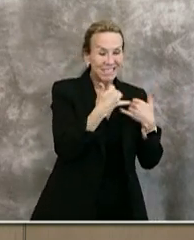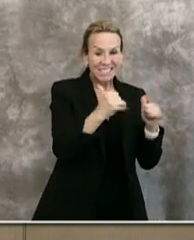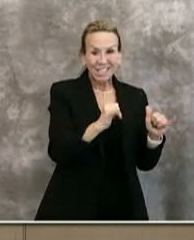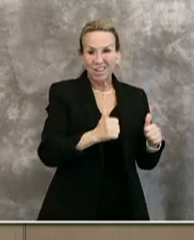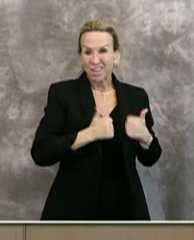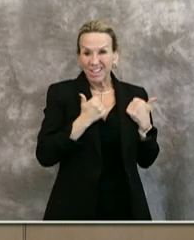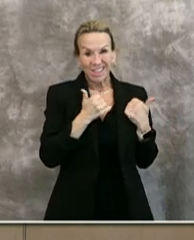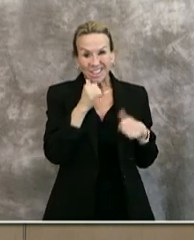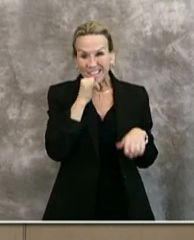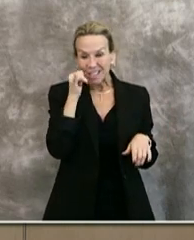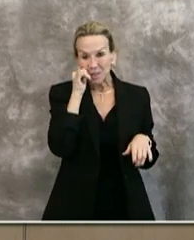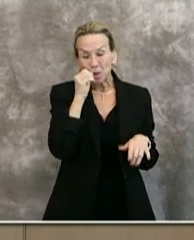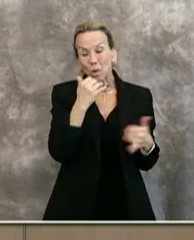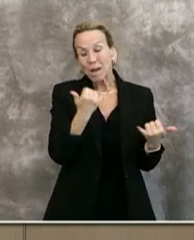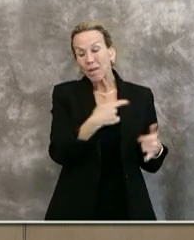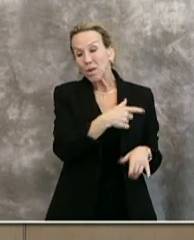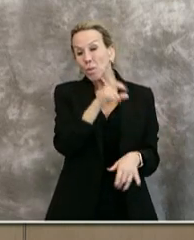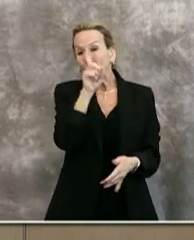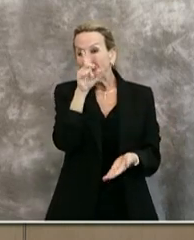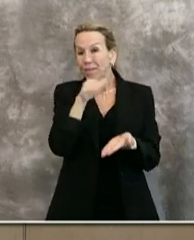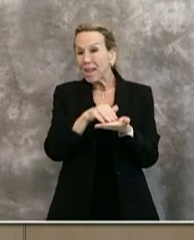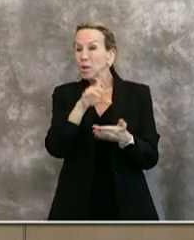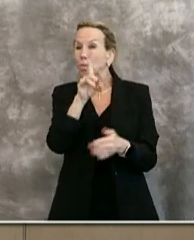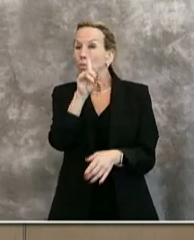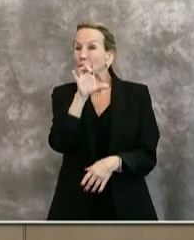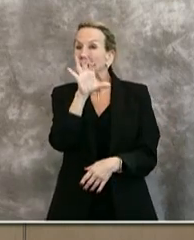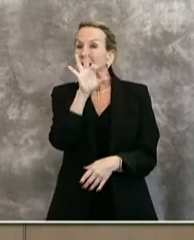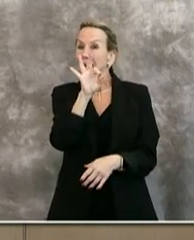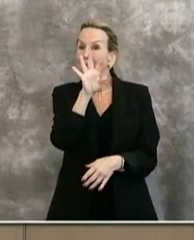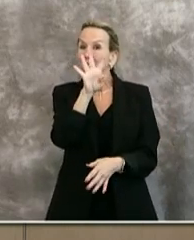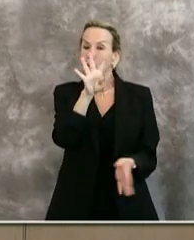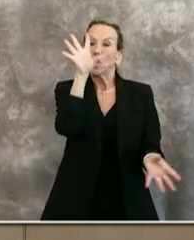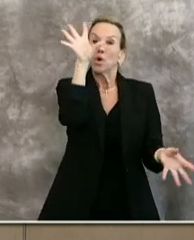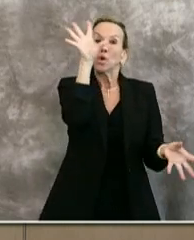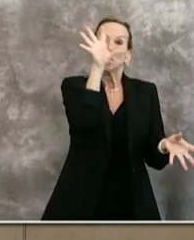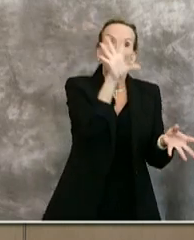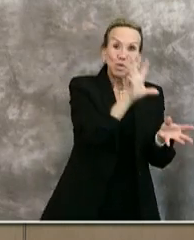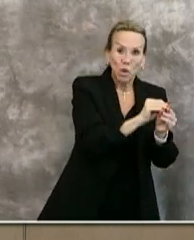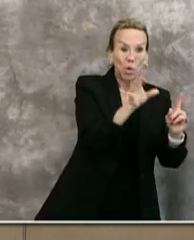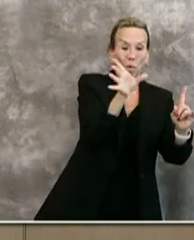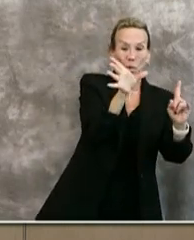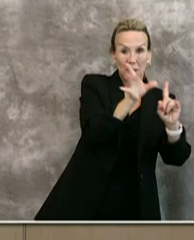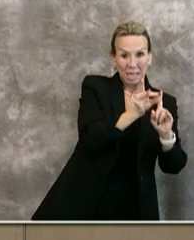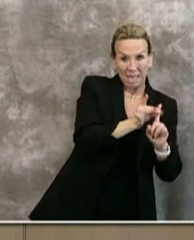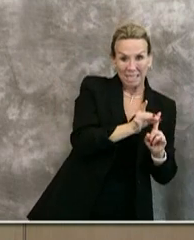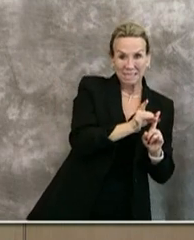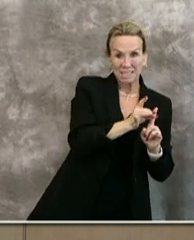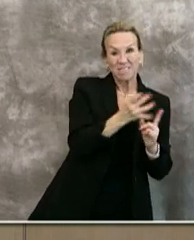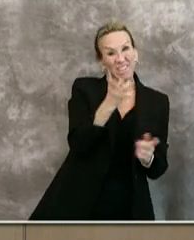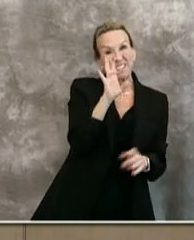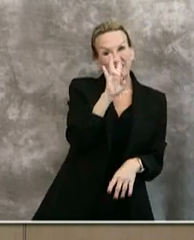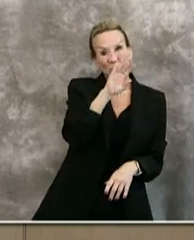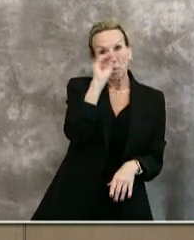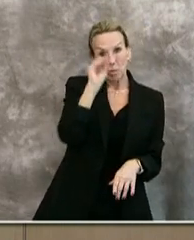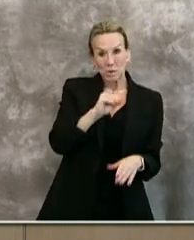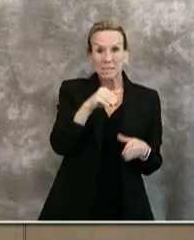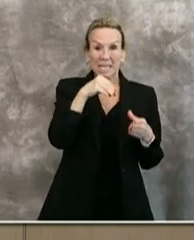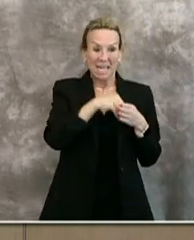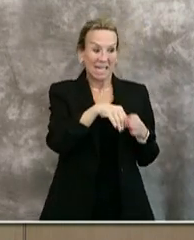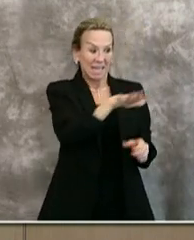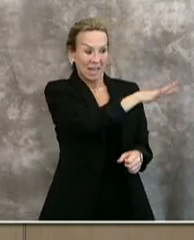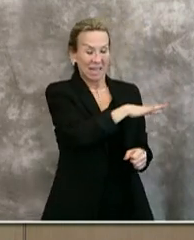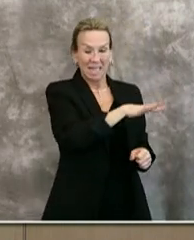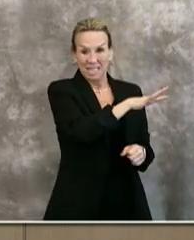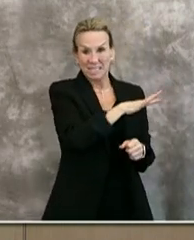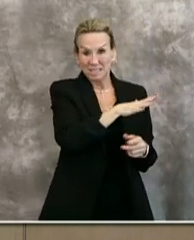All right, we're continuing to have some technical difficulties with the sound from today's San Diego County News Conference, their coronavirus update. Just a